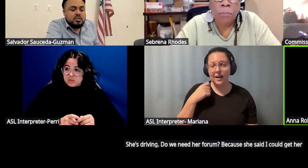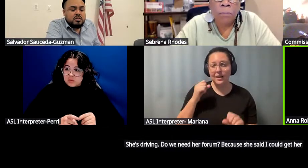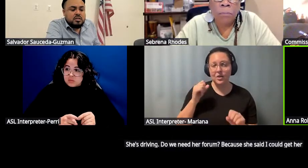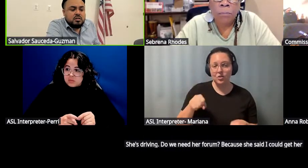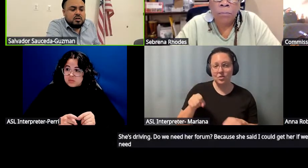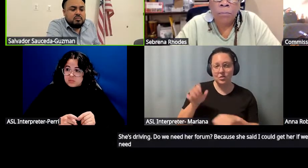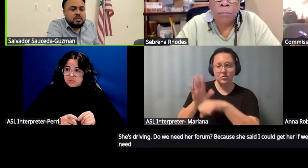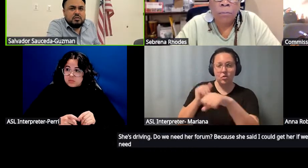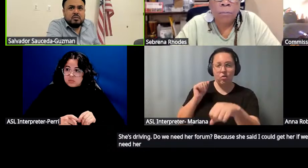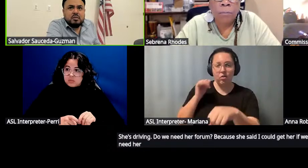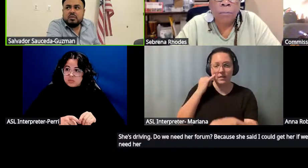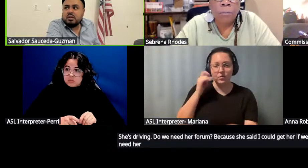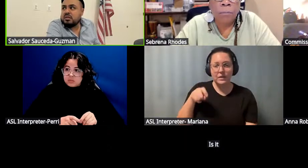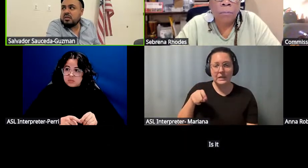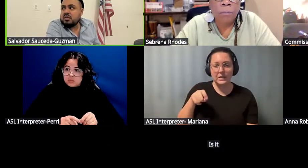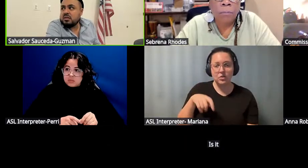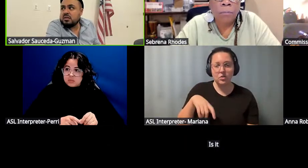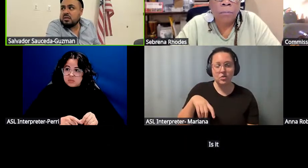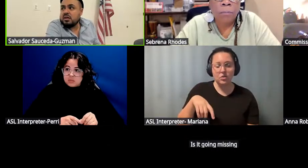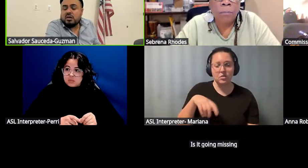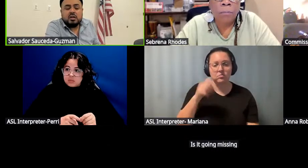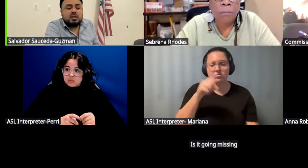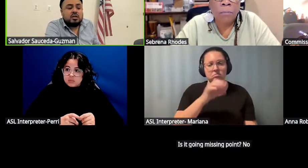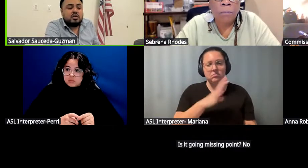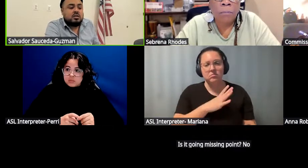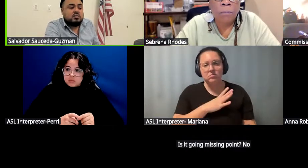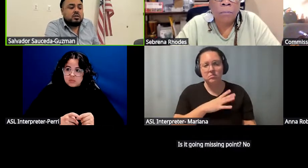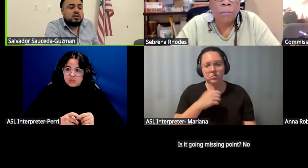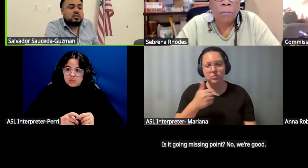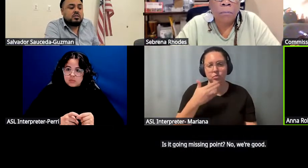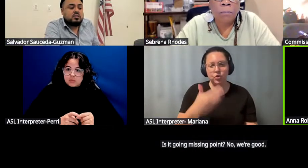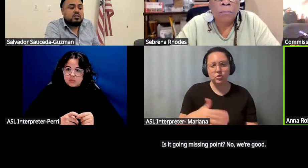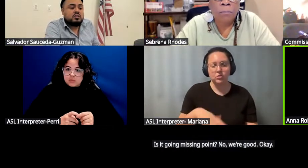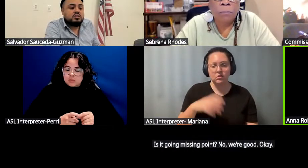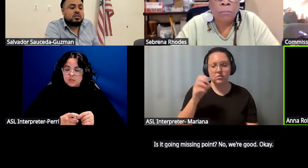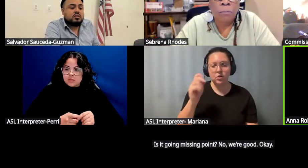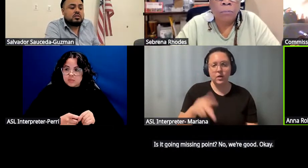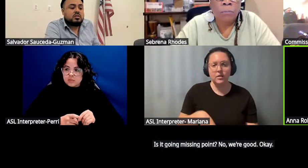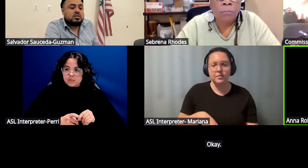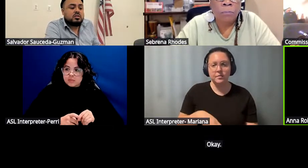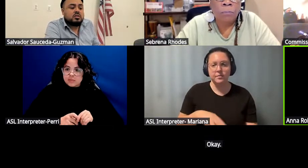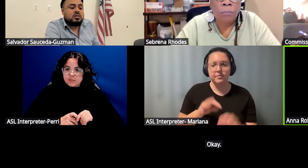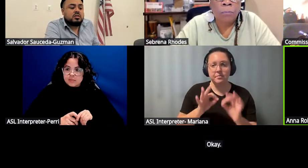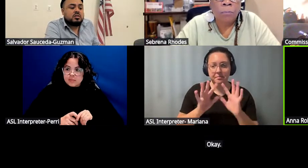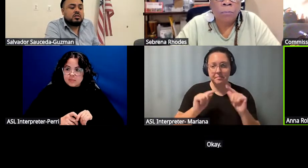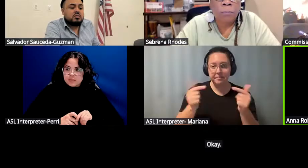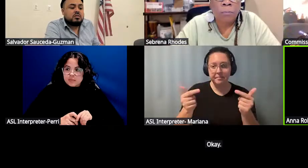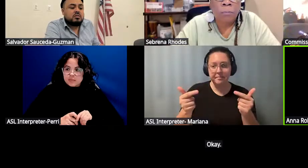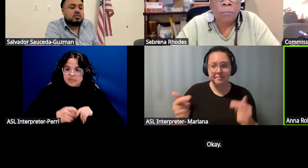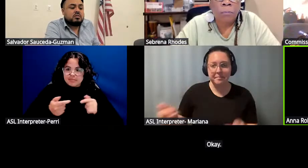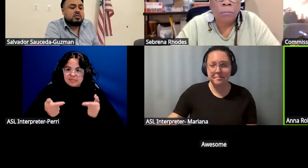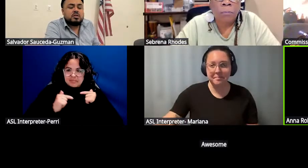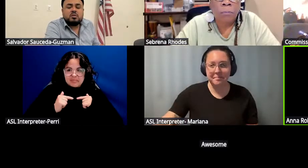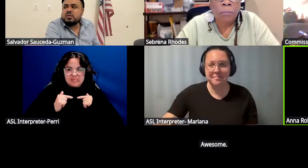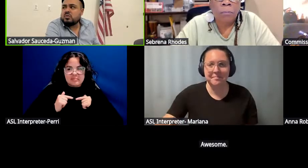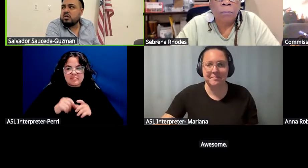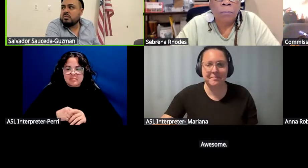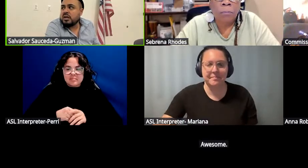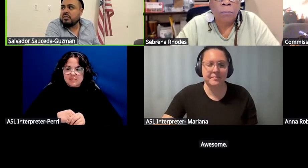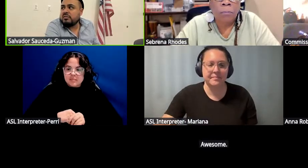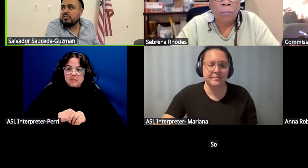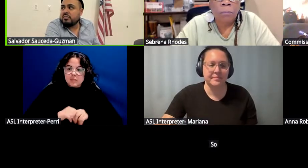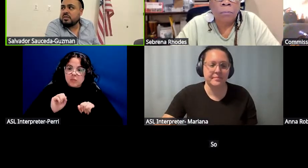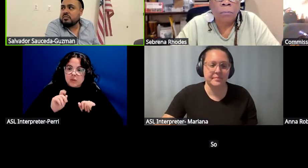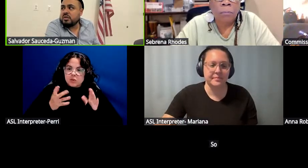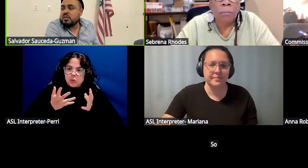her. Are we missing quorum? How many? No, we're good. Okay. Oh, All set. So what's